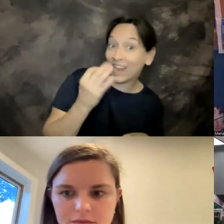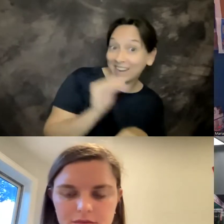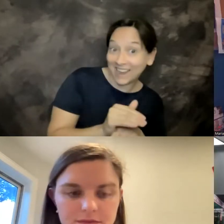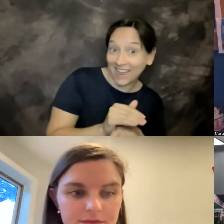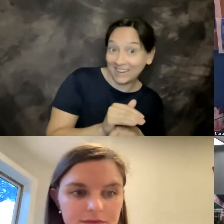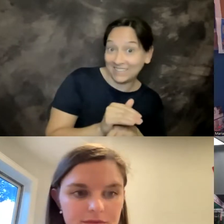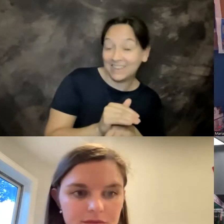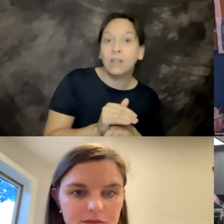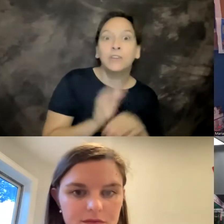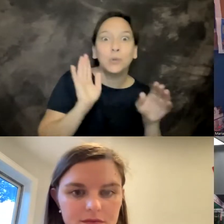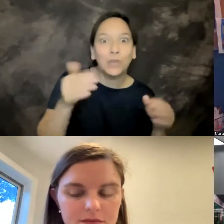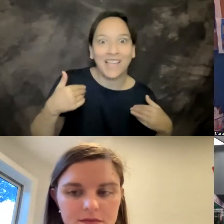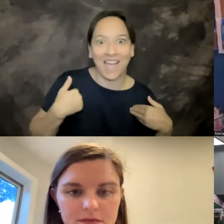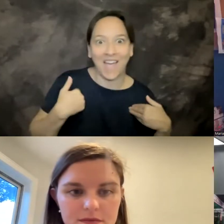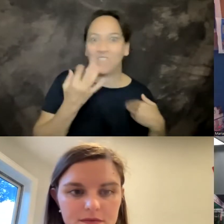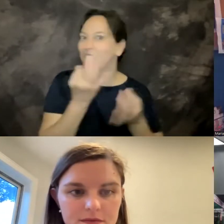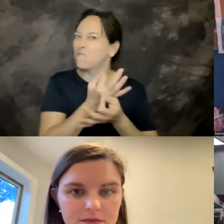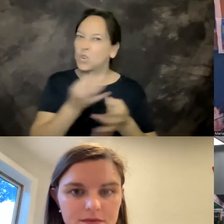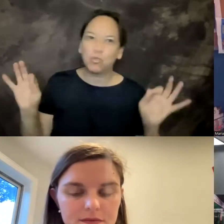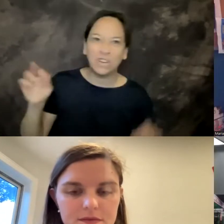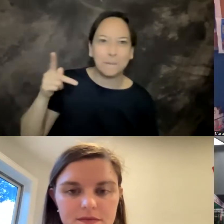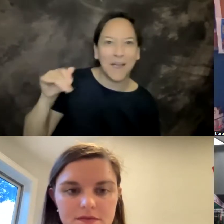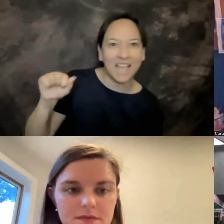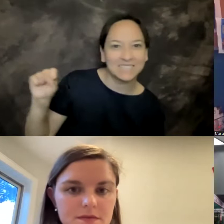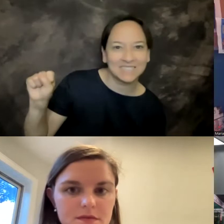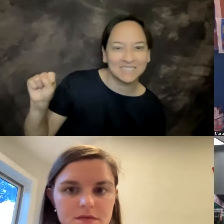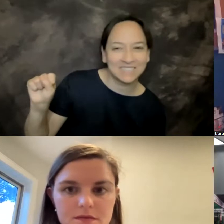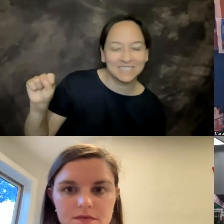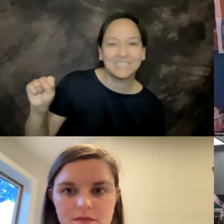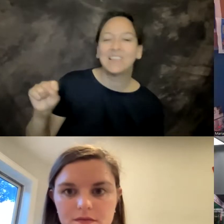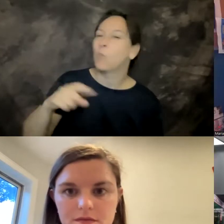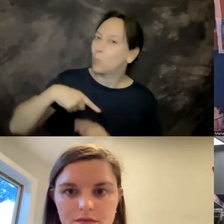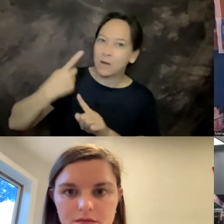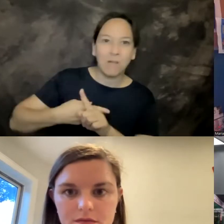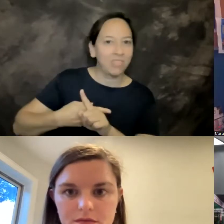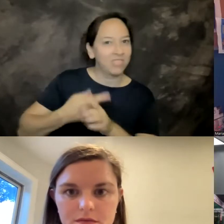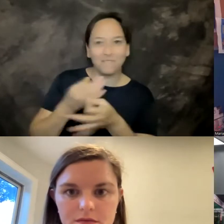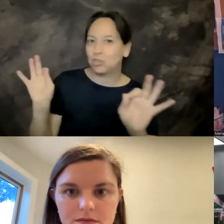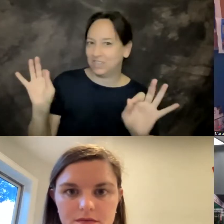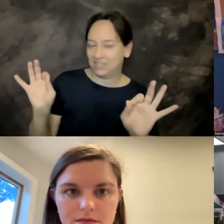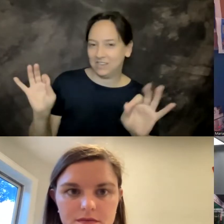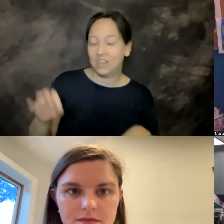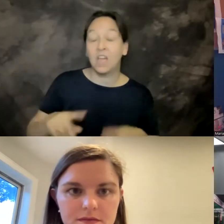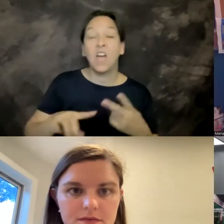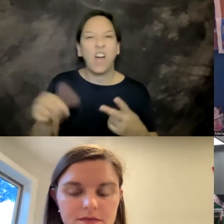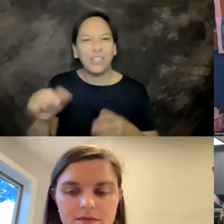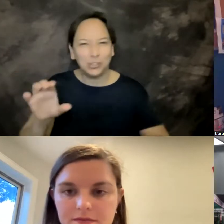access to a free pass for the entire month. Another question that I have seen come up in the chat a couple of